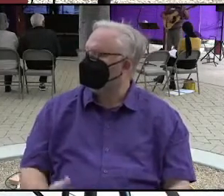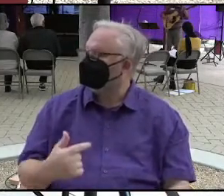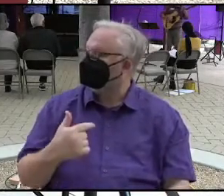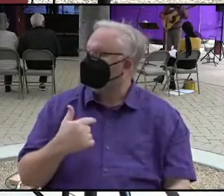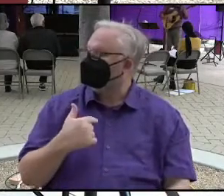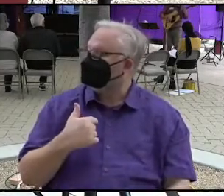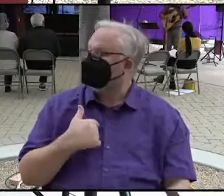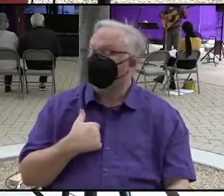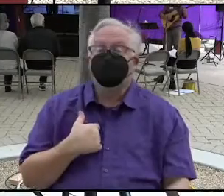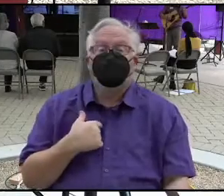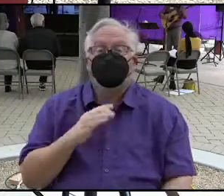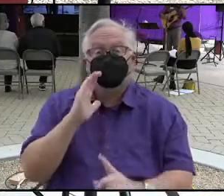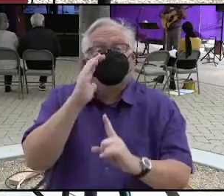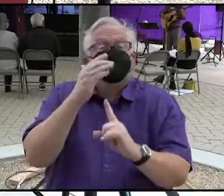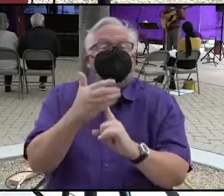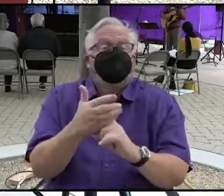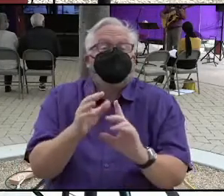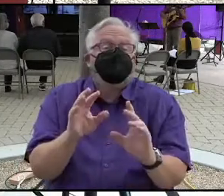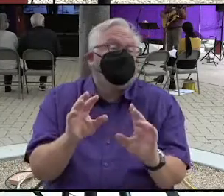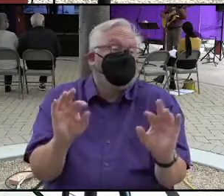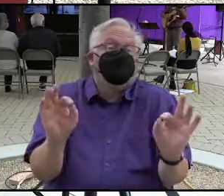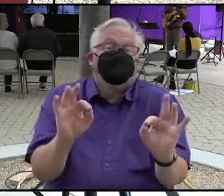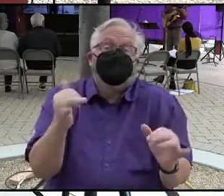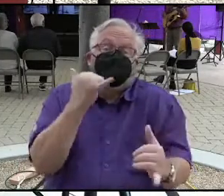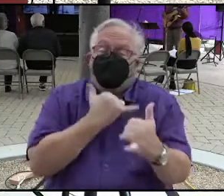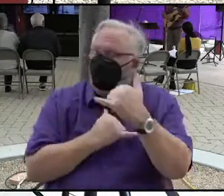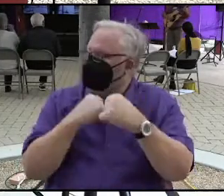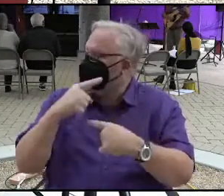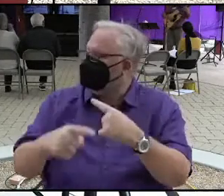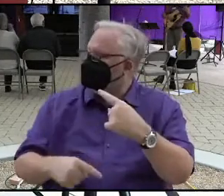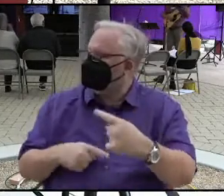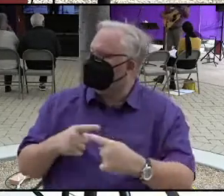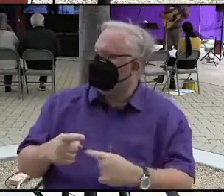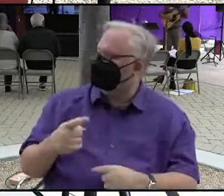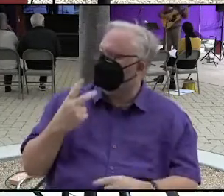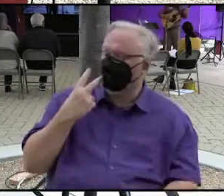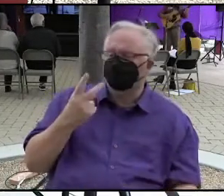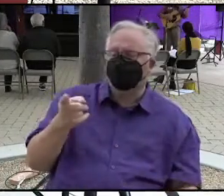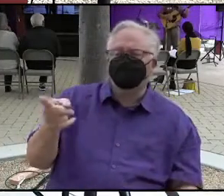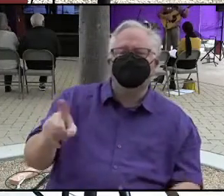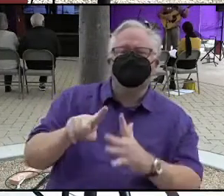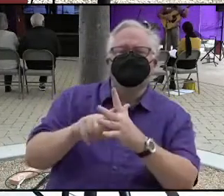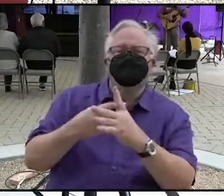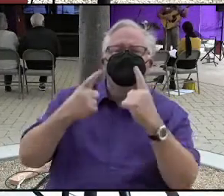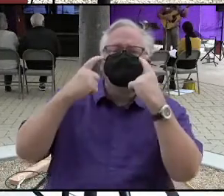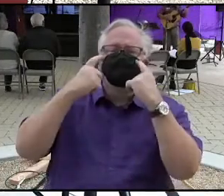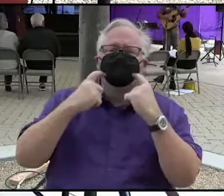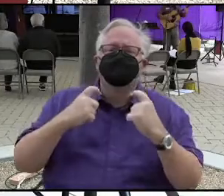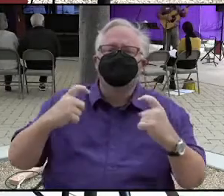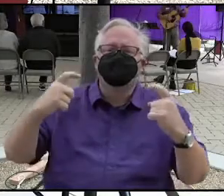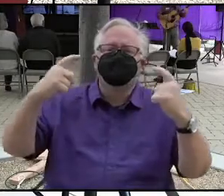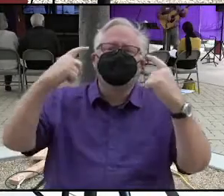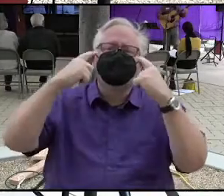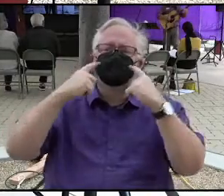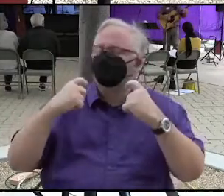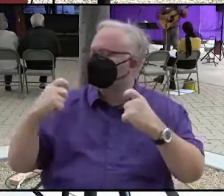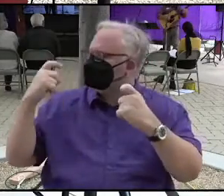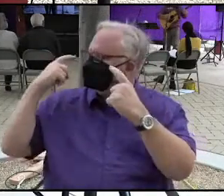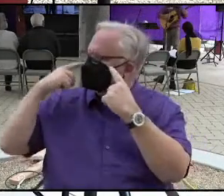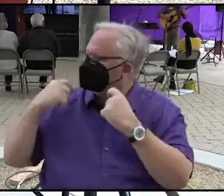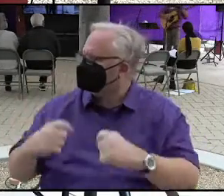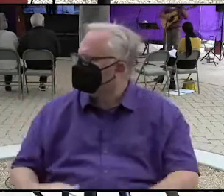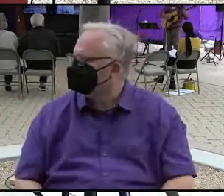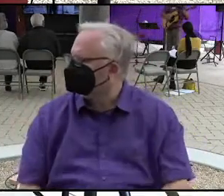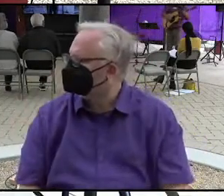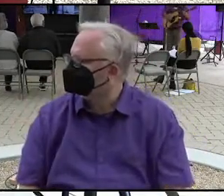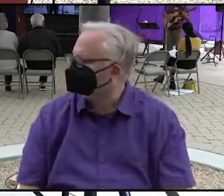I acted like nothing was wrong when I saw Diane start to cry.